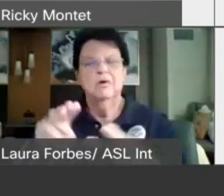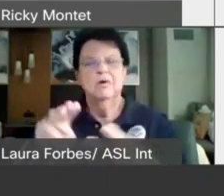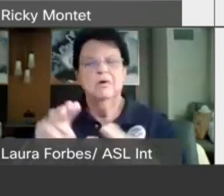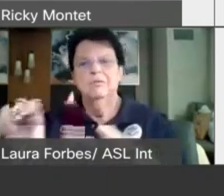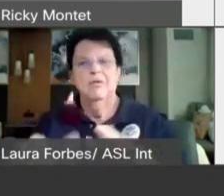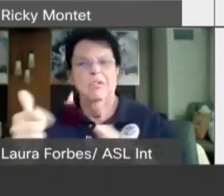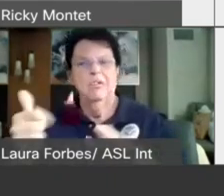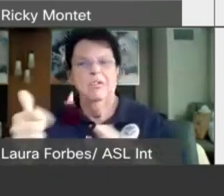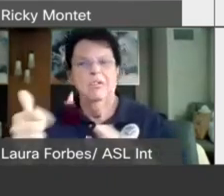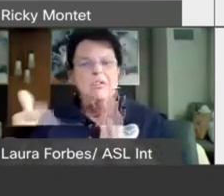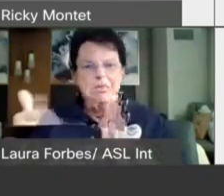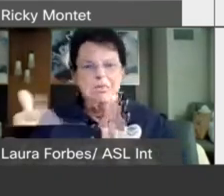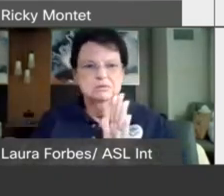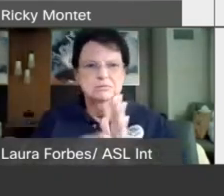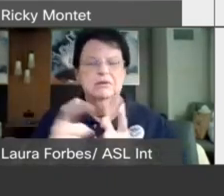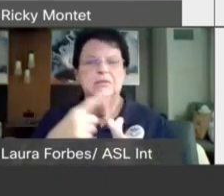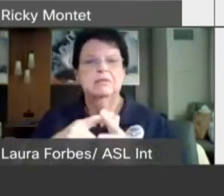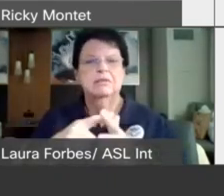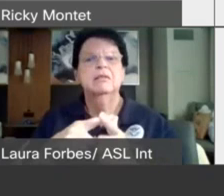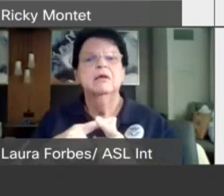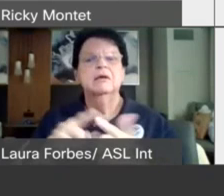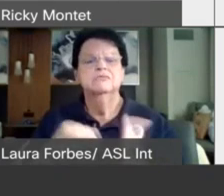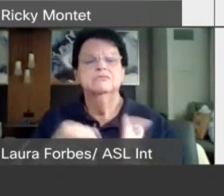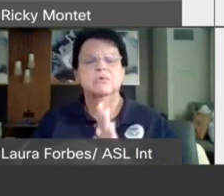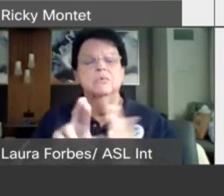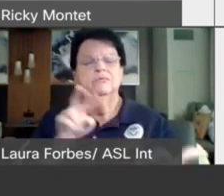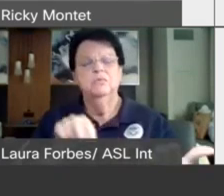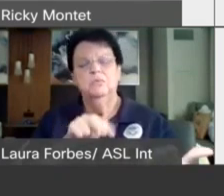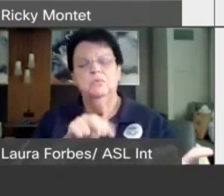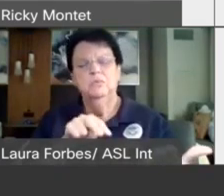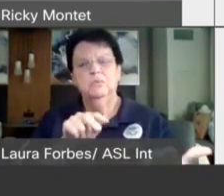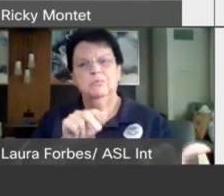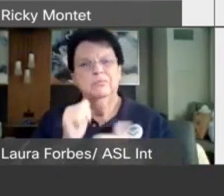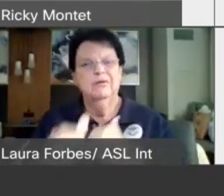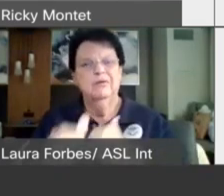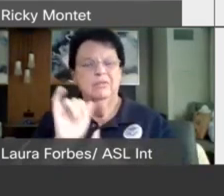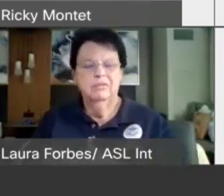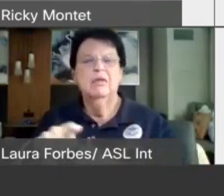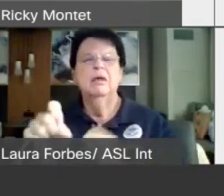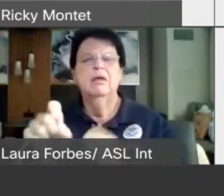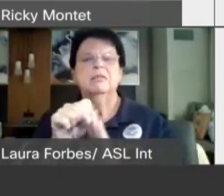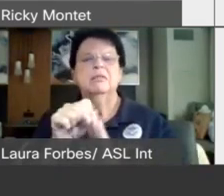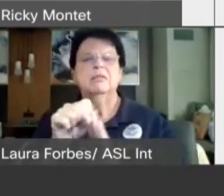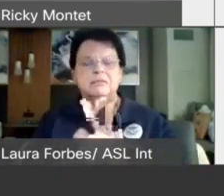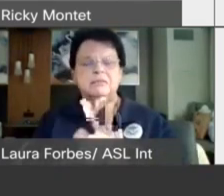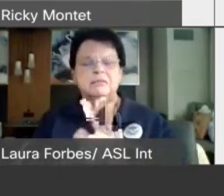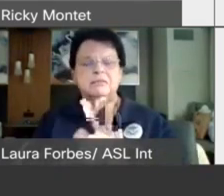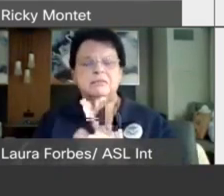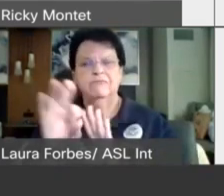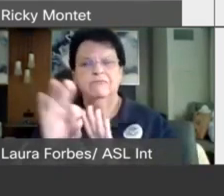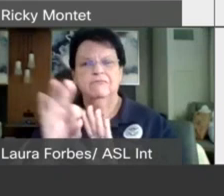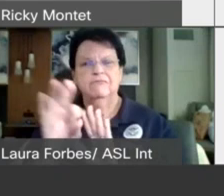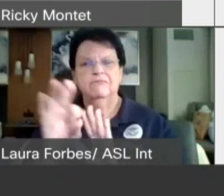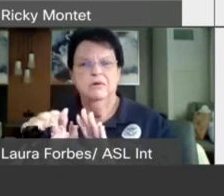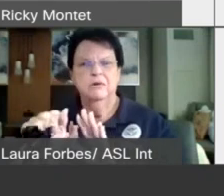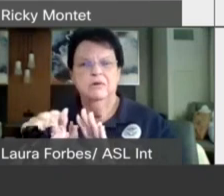expense, then that prompts the case for review. But even beyond that, the state is and FEMA are reaching